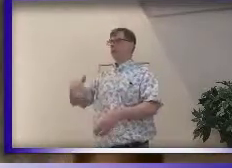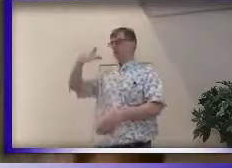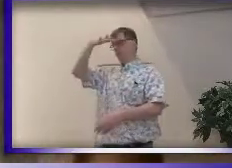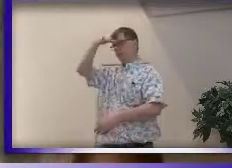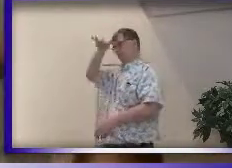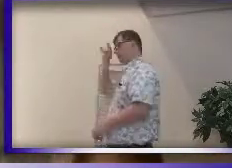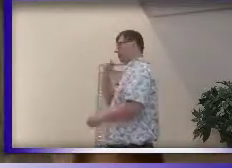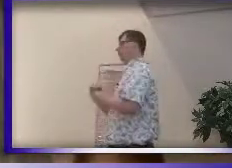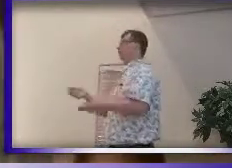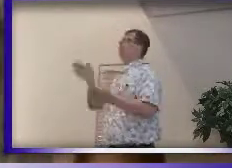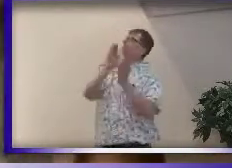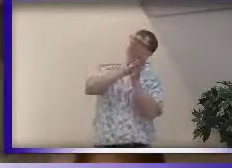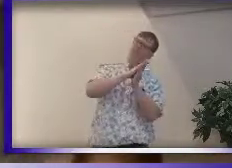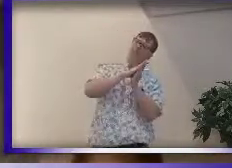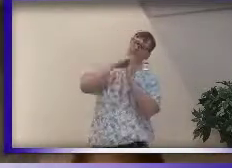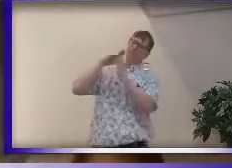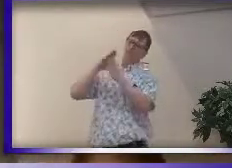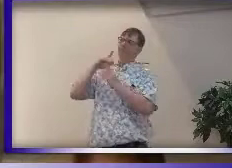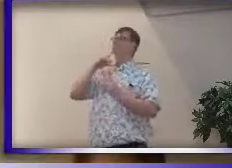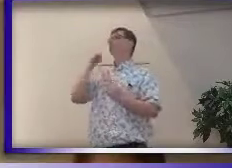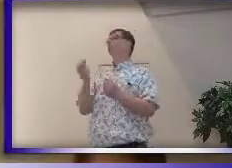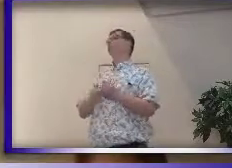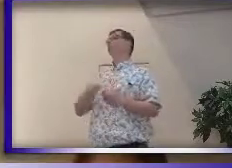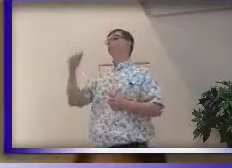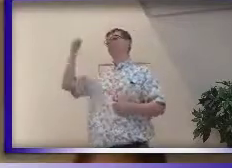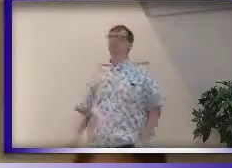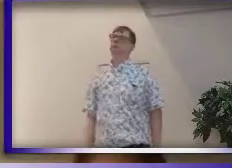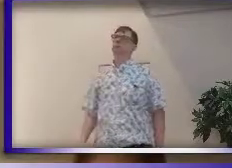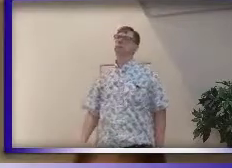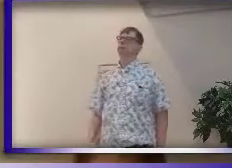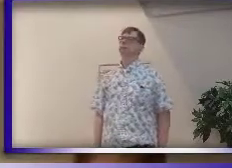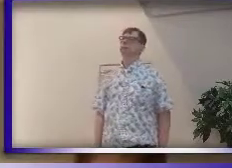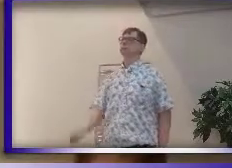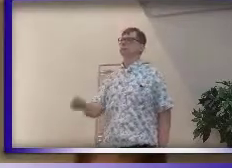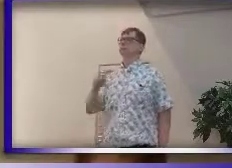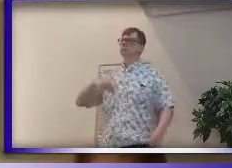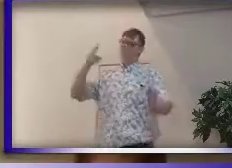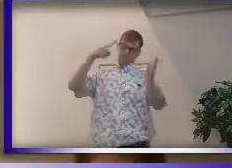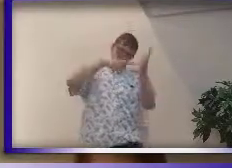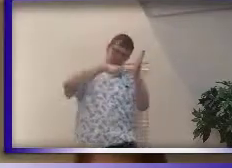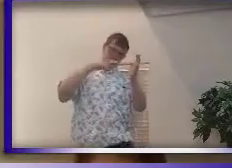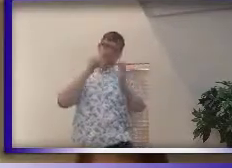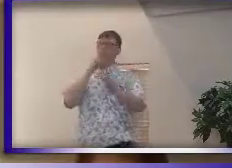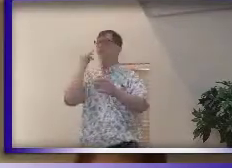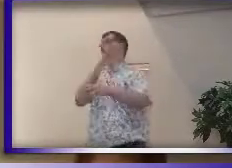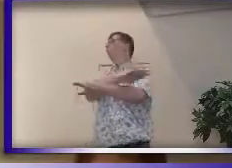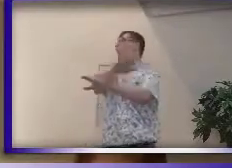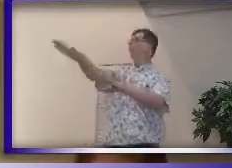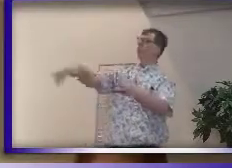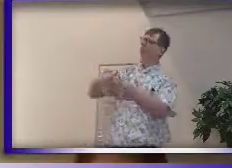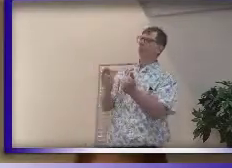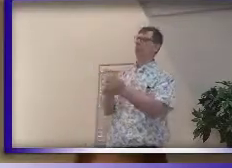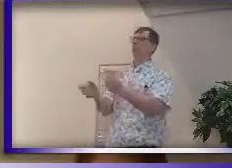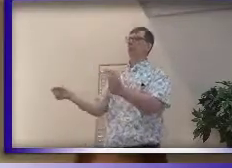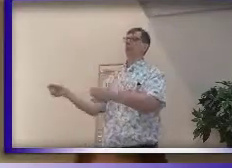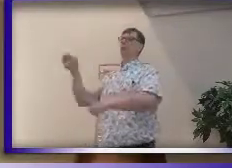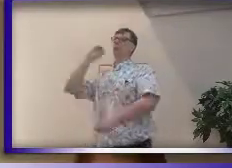That all of that is what we call a COVID bonus. For me personally, I enjoyed 2020